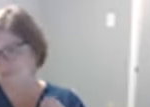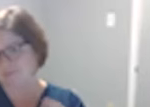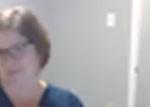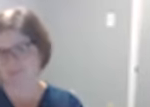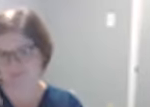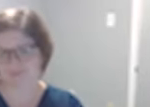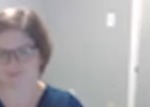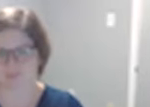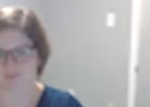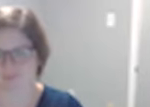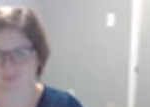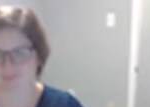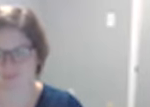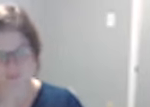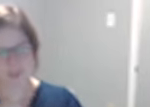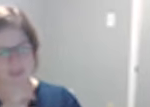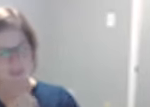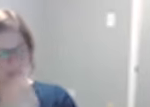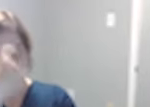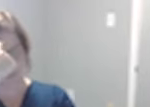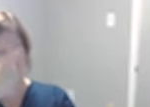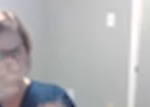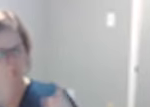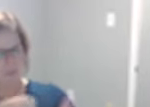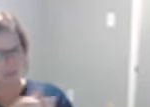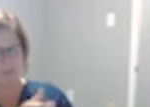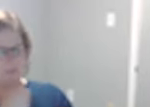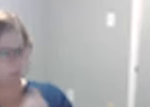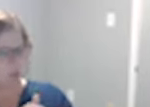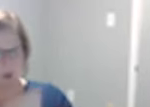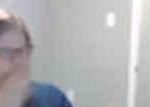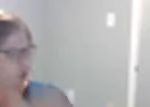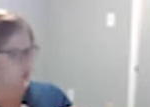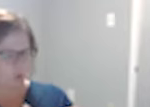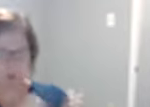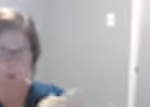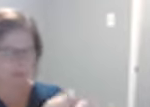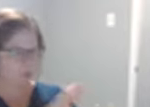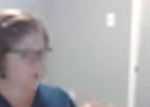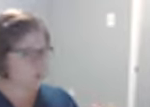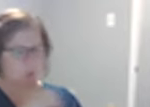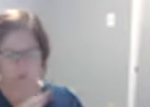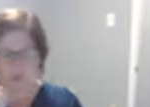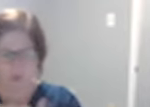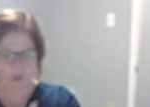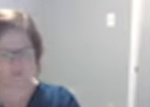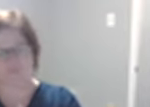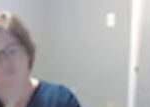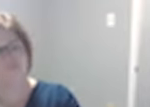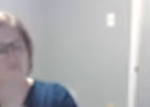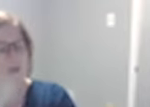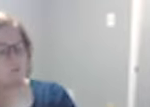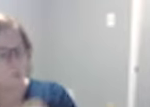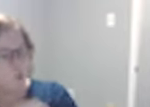Does it make sense the person who are not good at their school life or their daily chore, who can